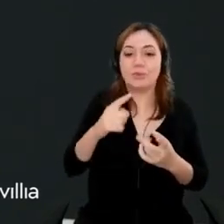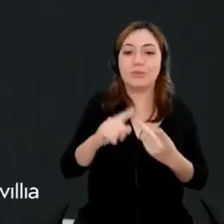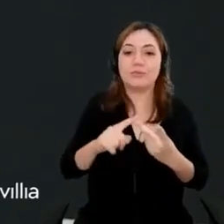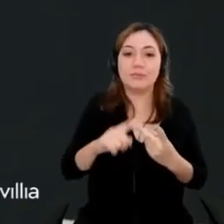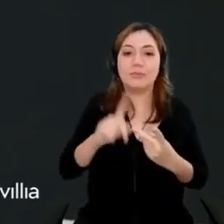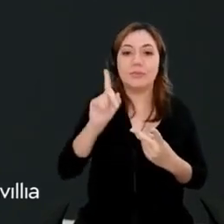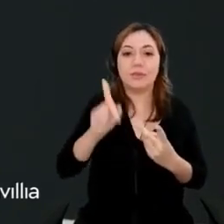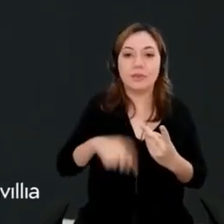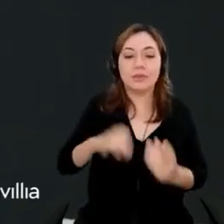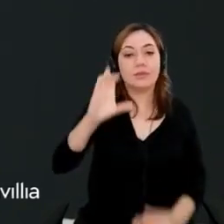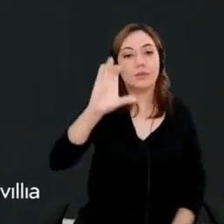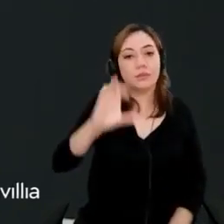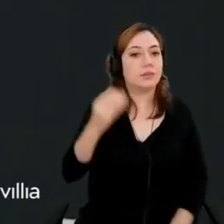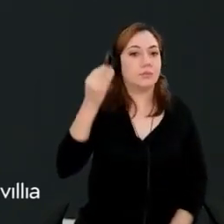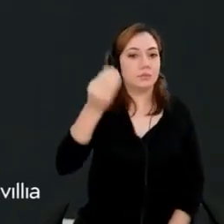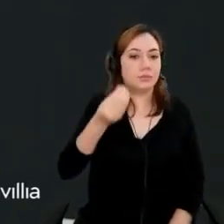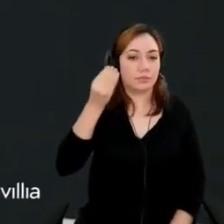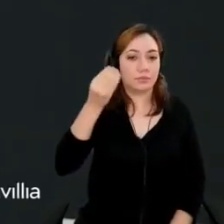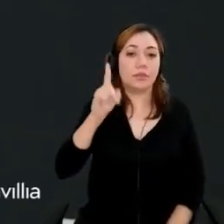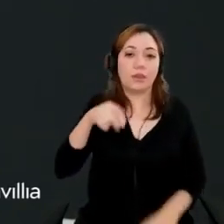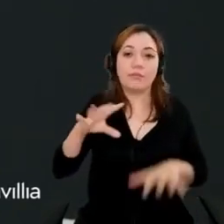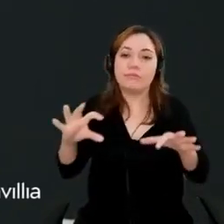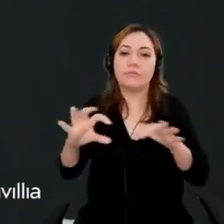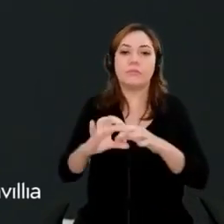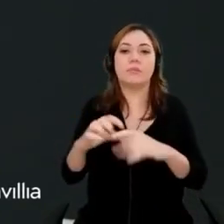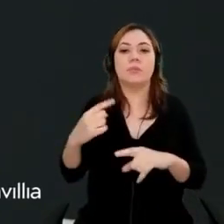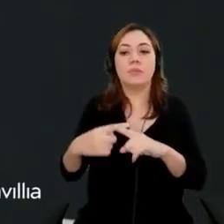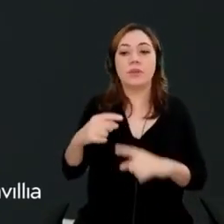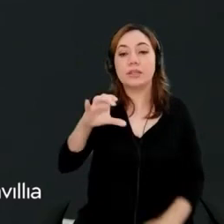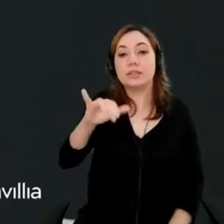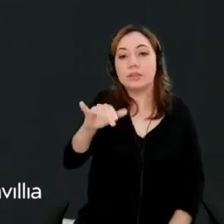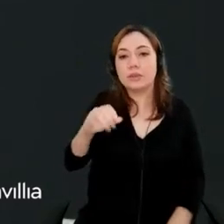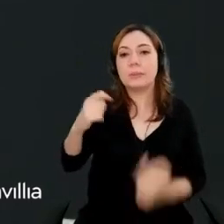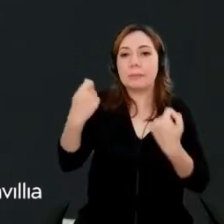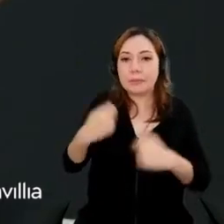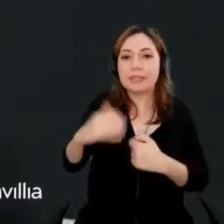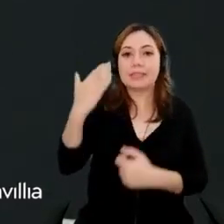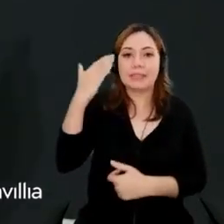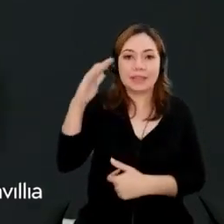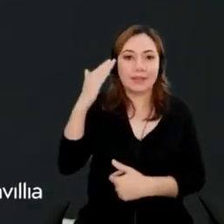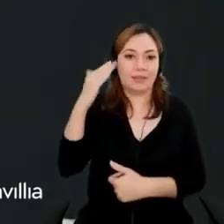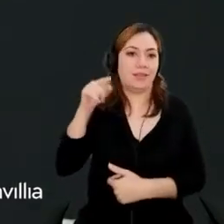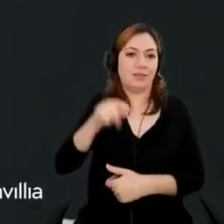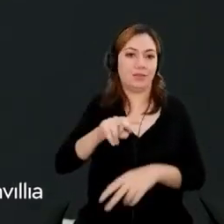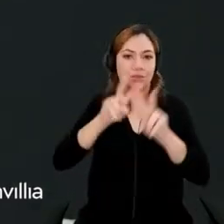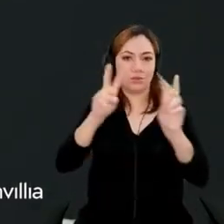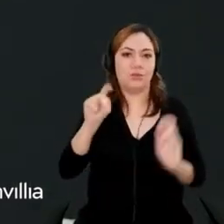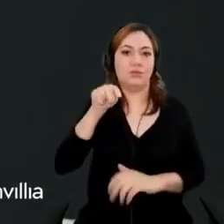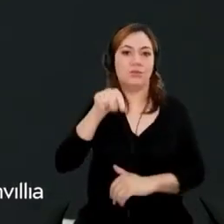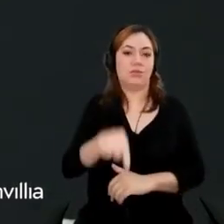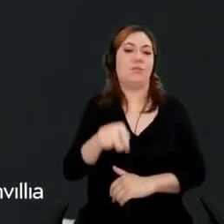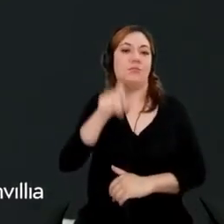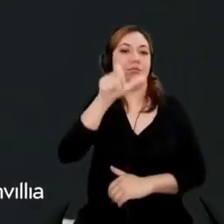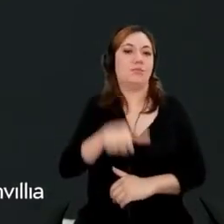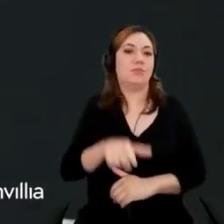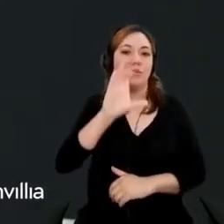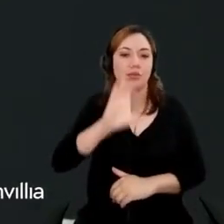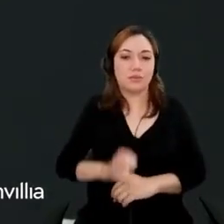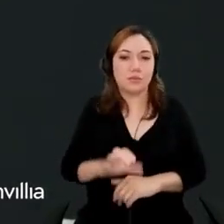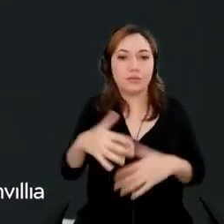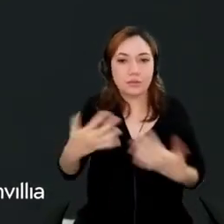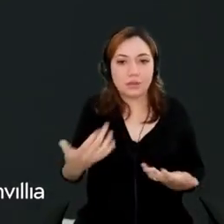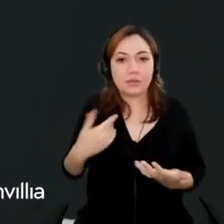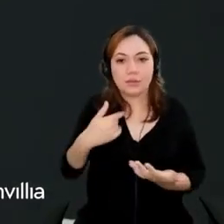CIO should understand better the journey of the customer. I think Shawn was talking about a little here about